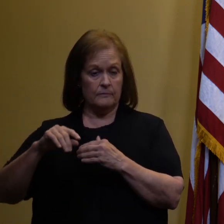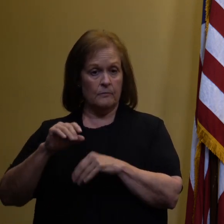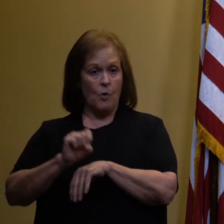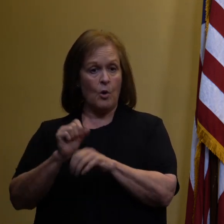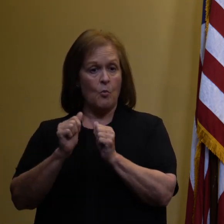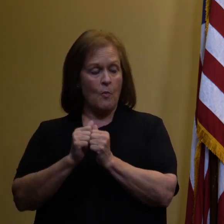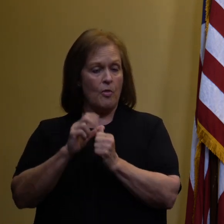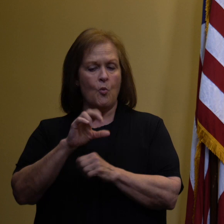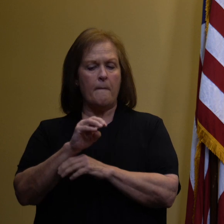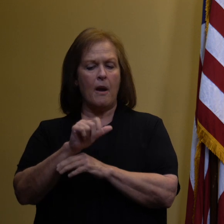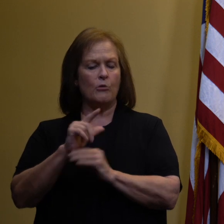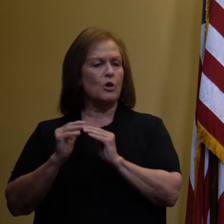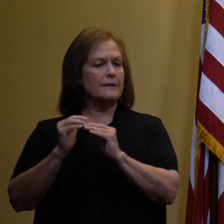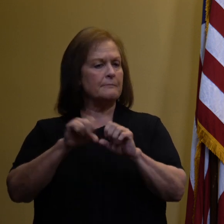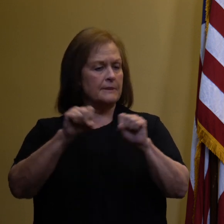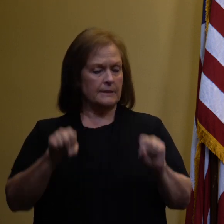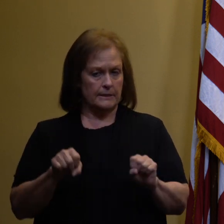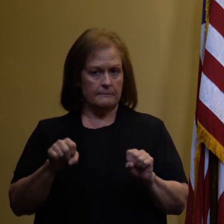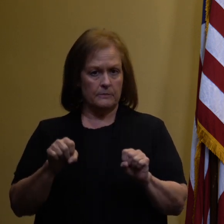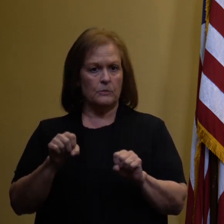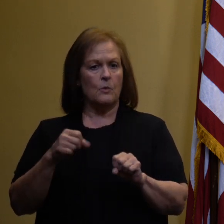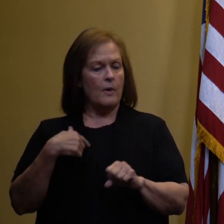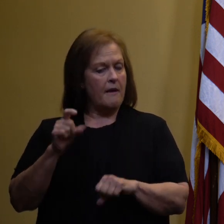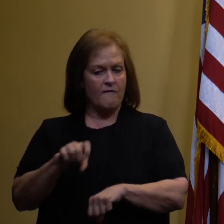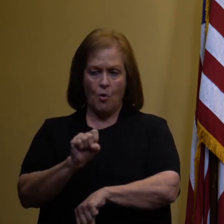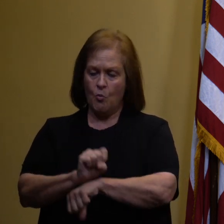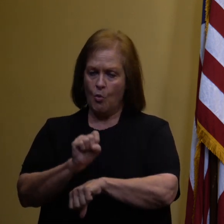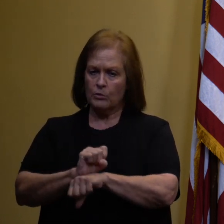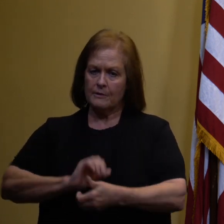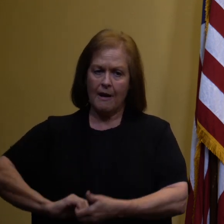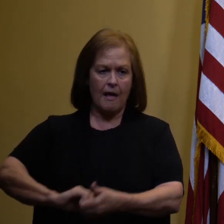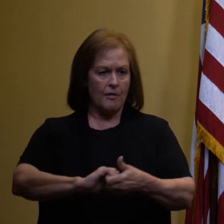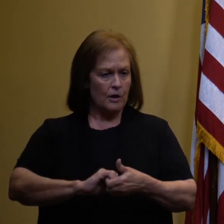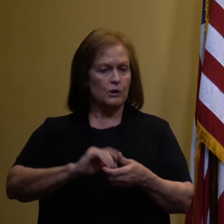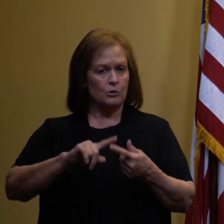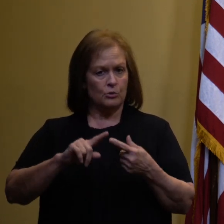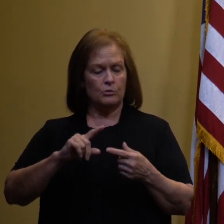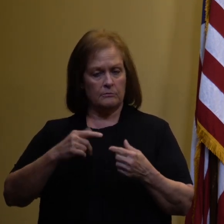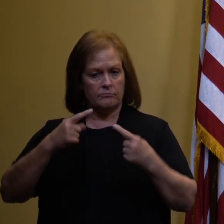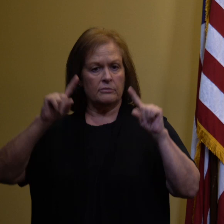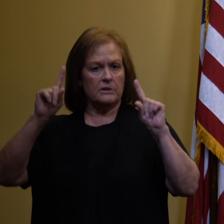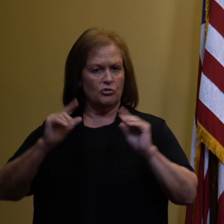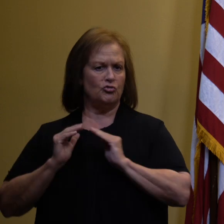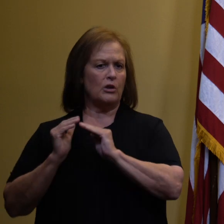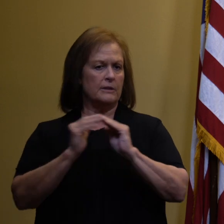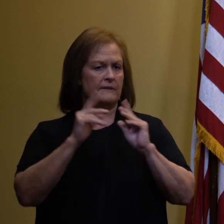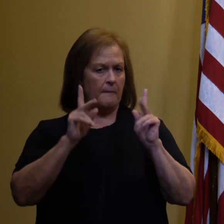justice system, with all of us working collaboratively to render real justice.